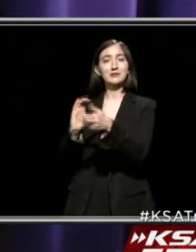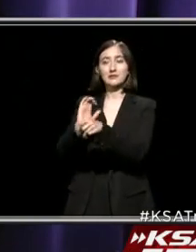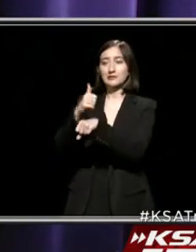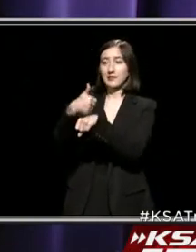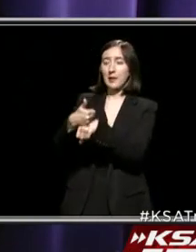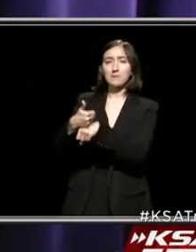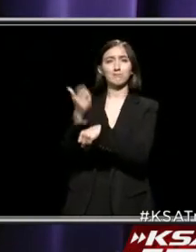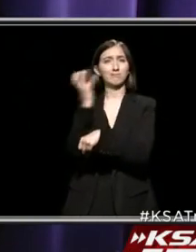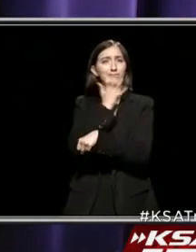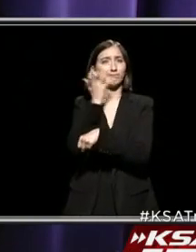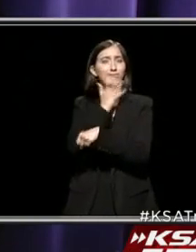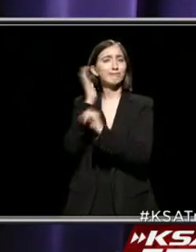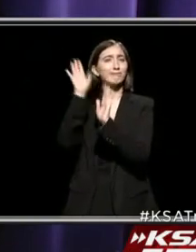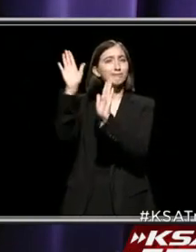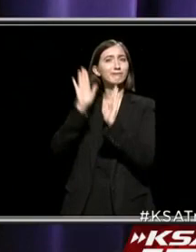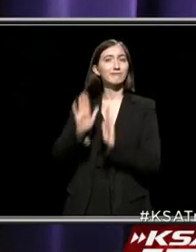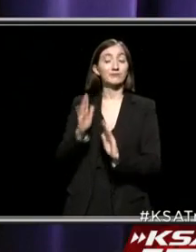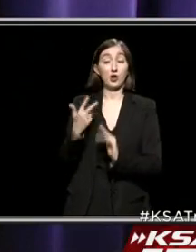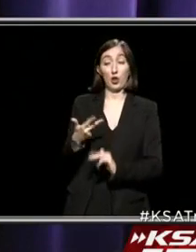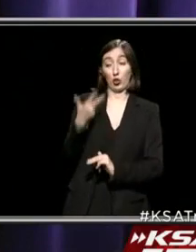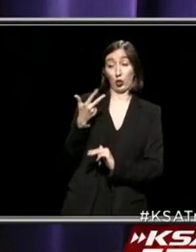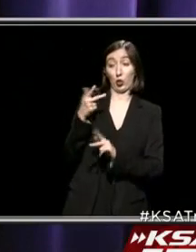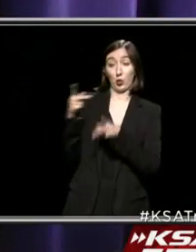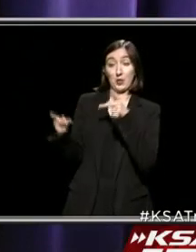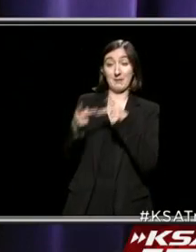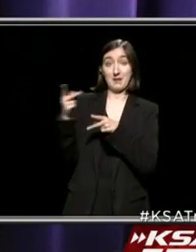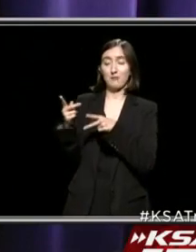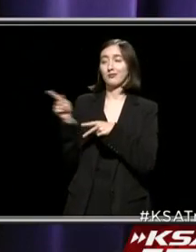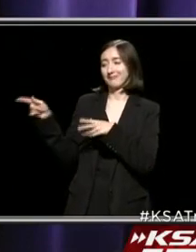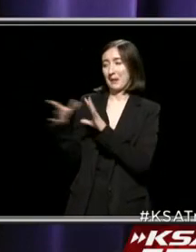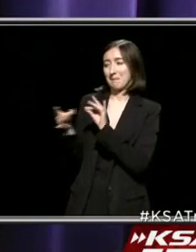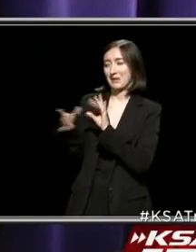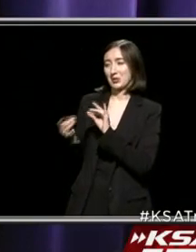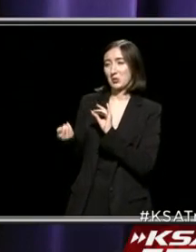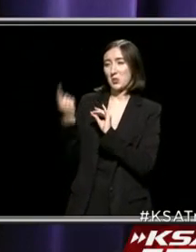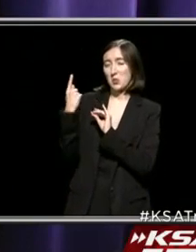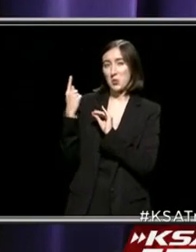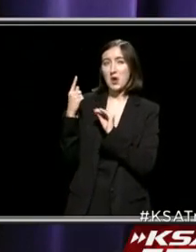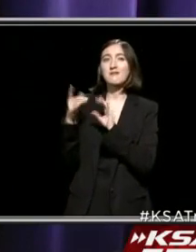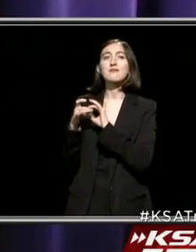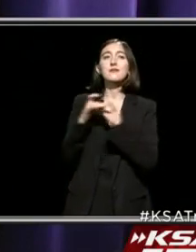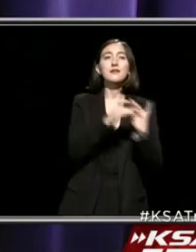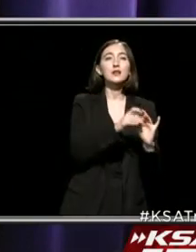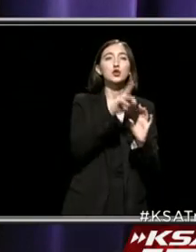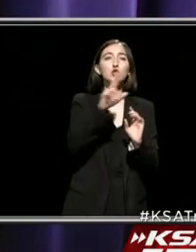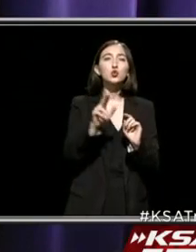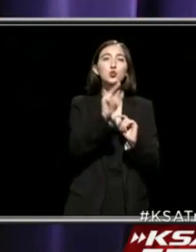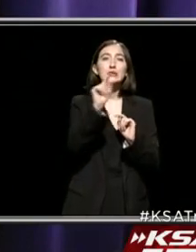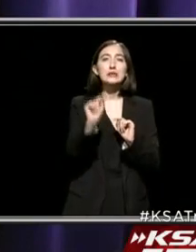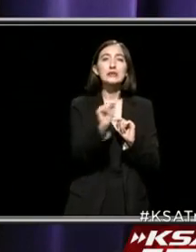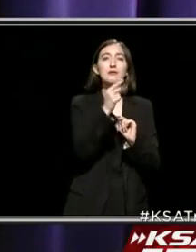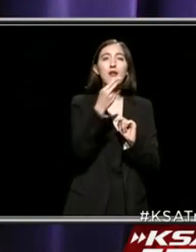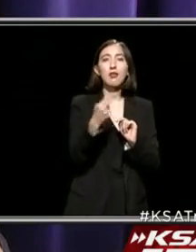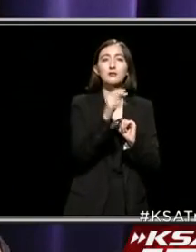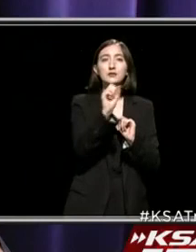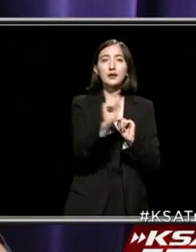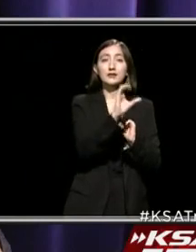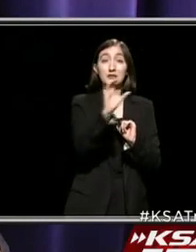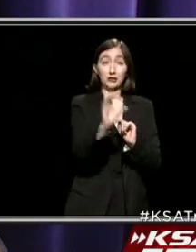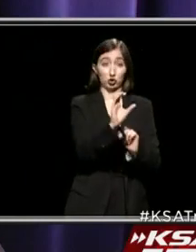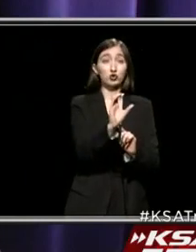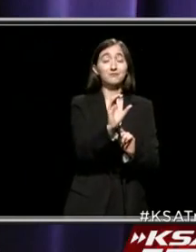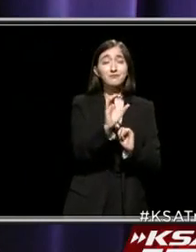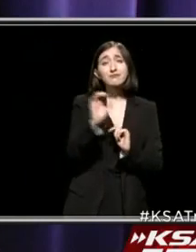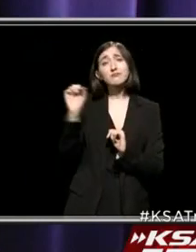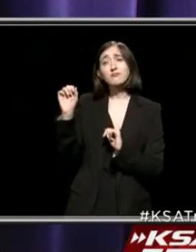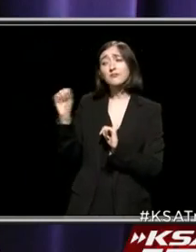There's three people there. Mayor already mentioned one that are with UT Health Science Center. And then we have two people from our